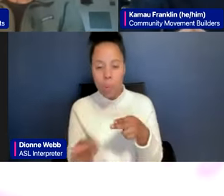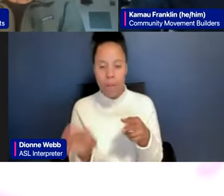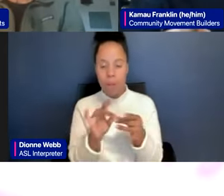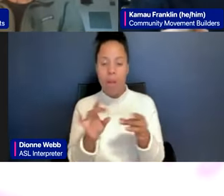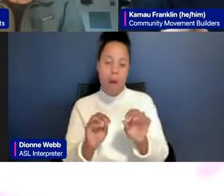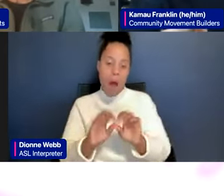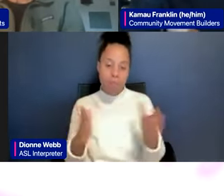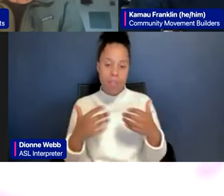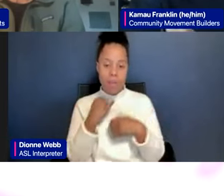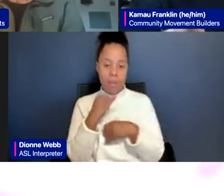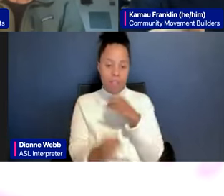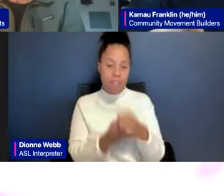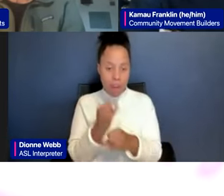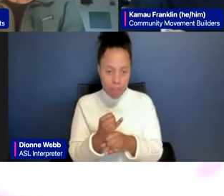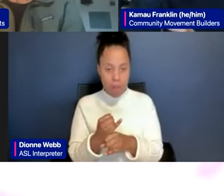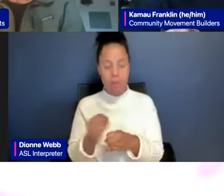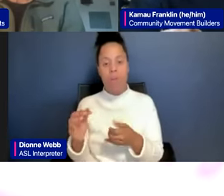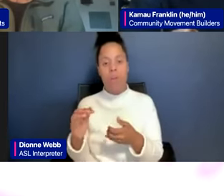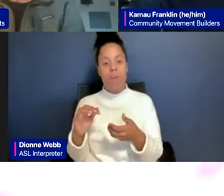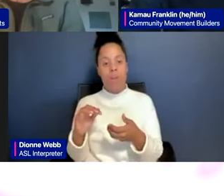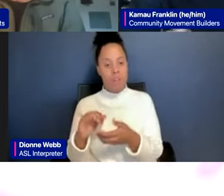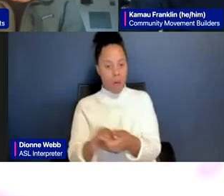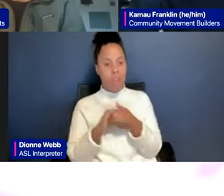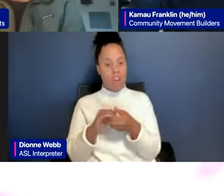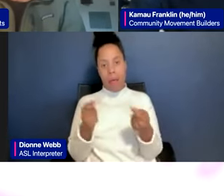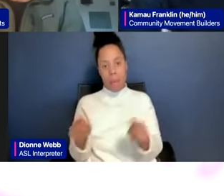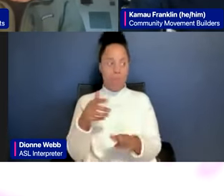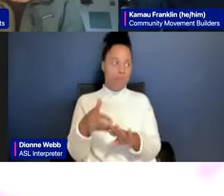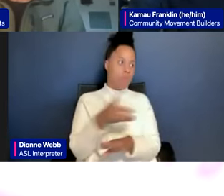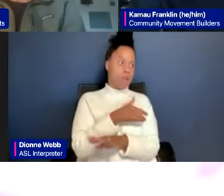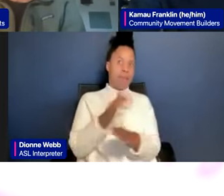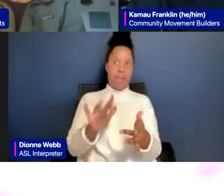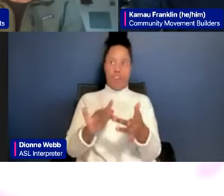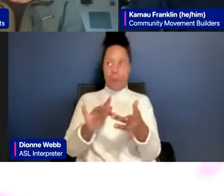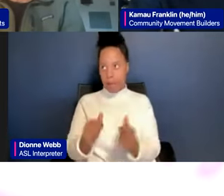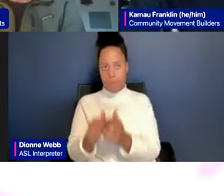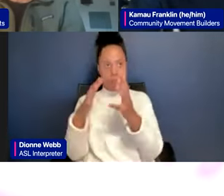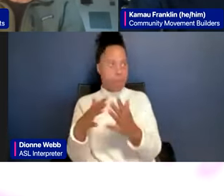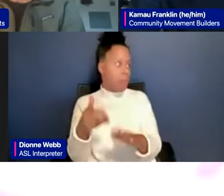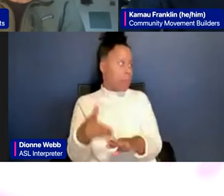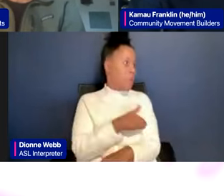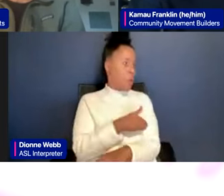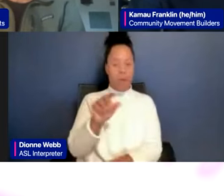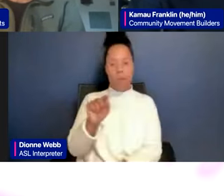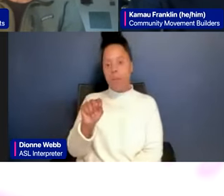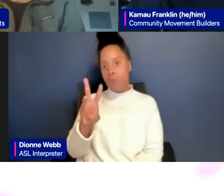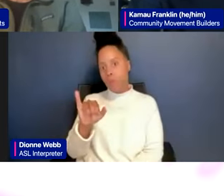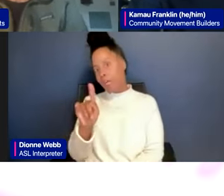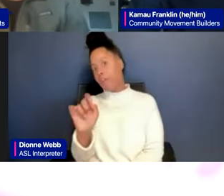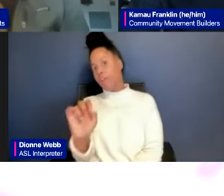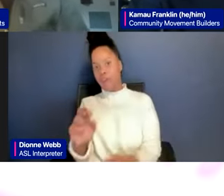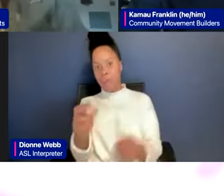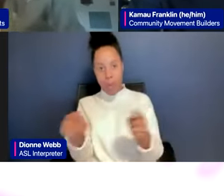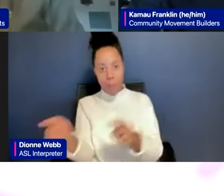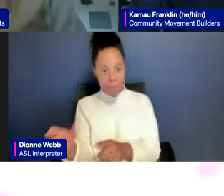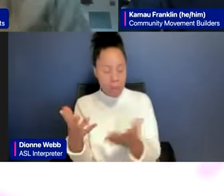solidarity pre-internet and pre-Twitter and the rest of it. So even though it is a tool of our times, I